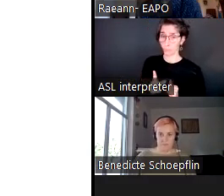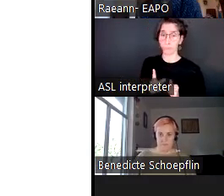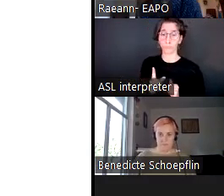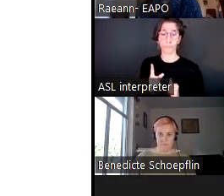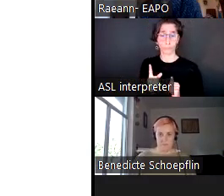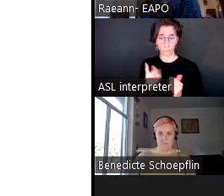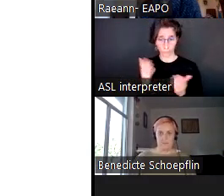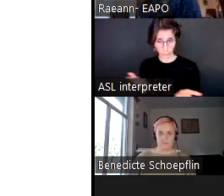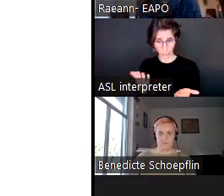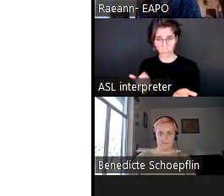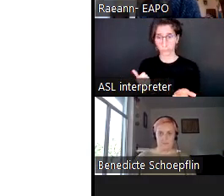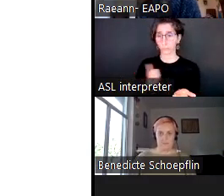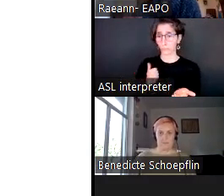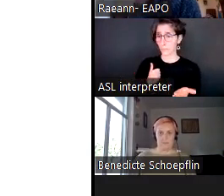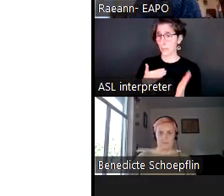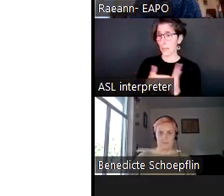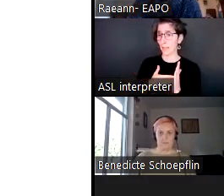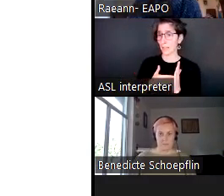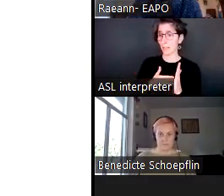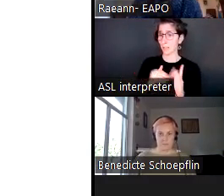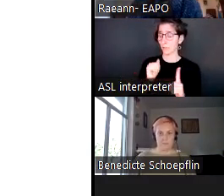here, Canadian Anti-Fraud, we're here